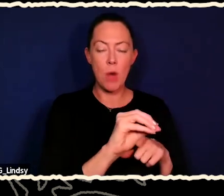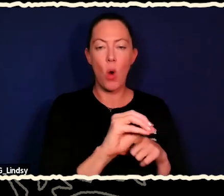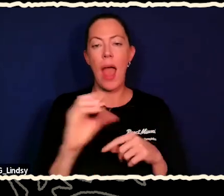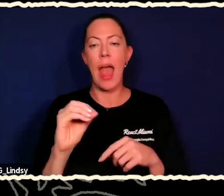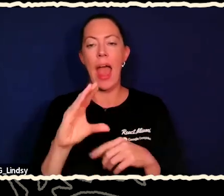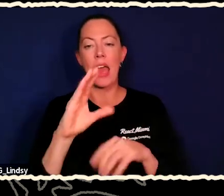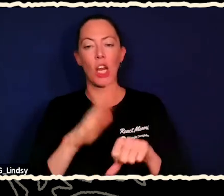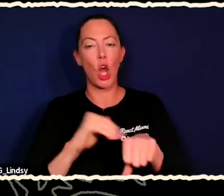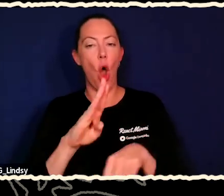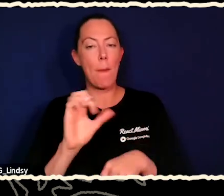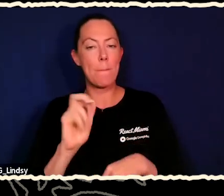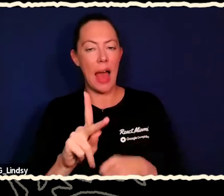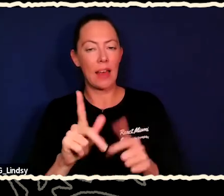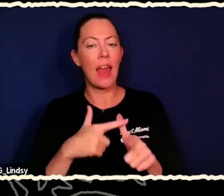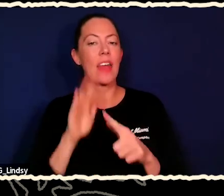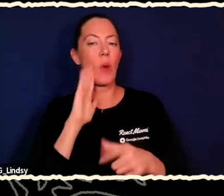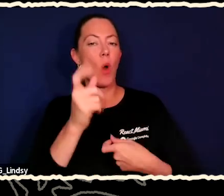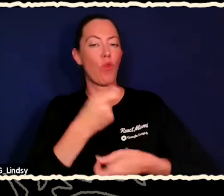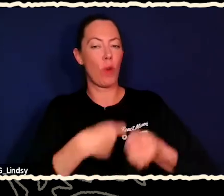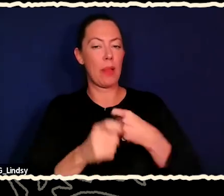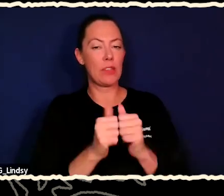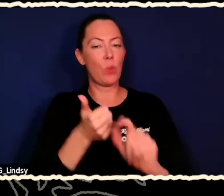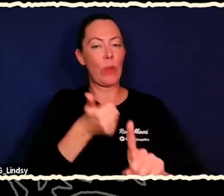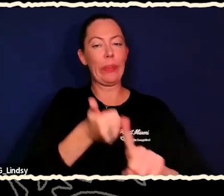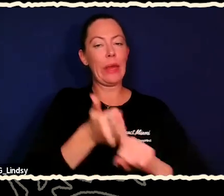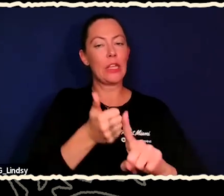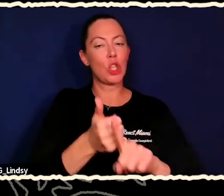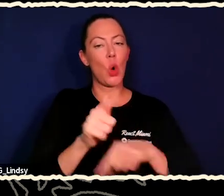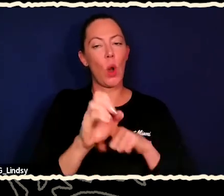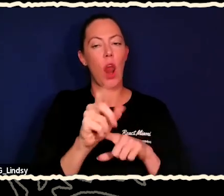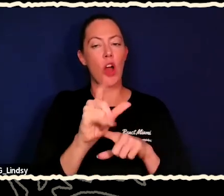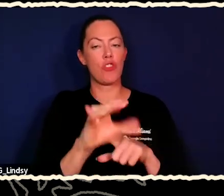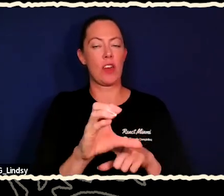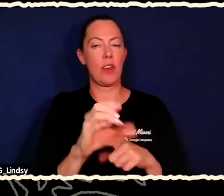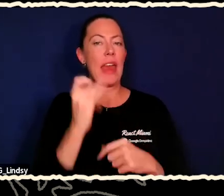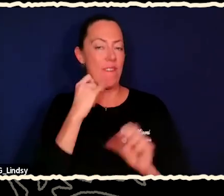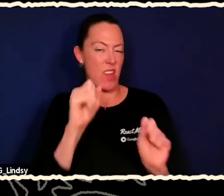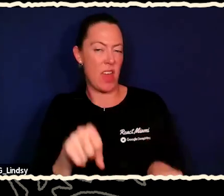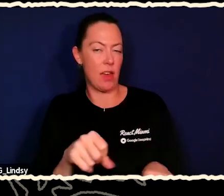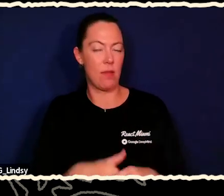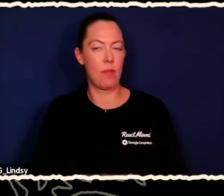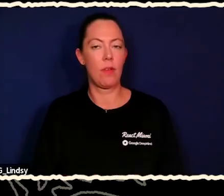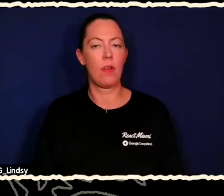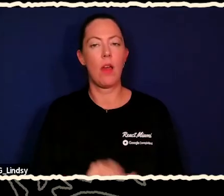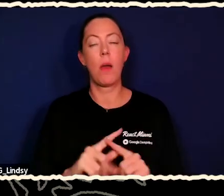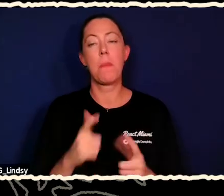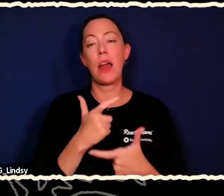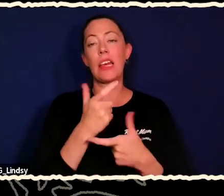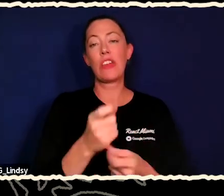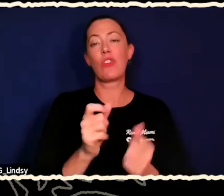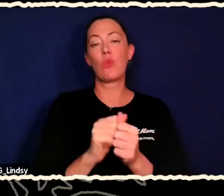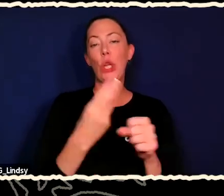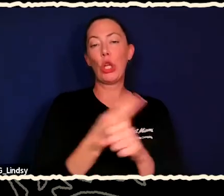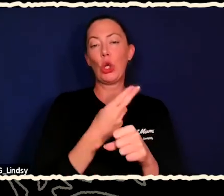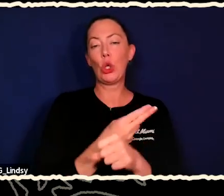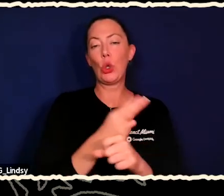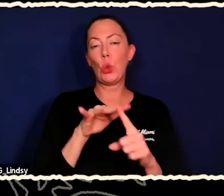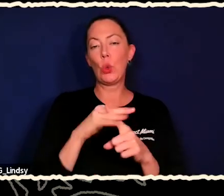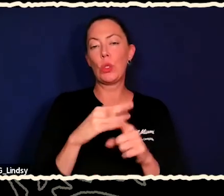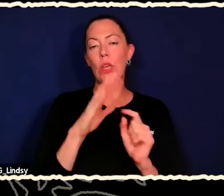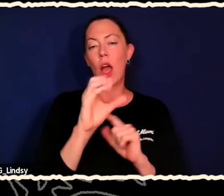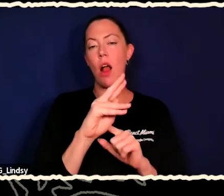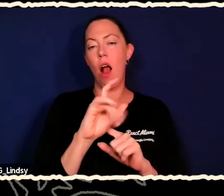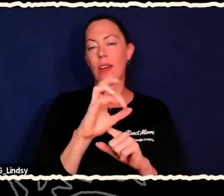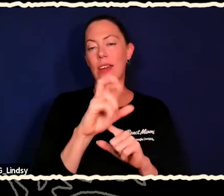them with its own logic, if possible. Now, there is an interesting nuance with use context. If